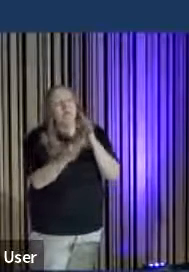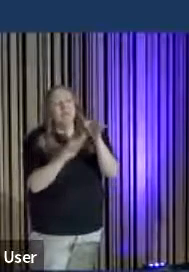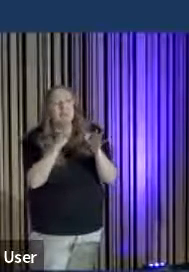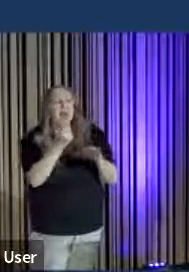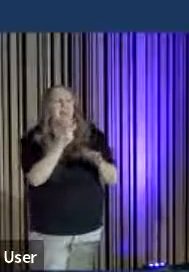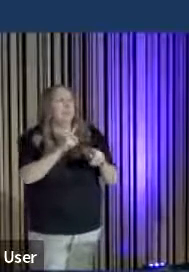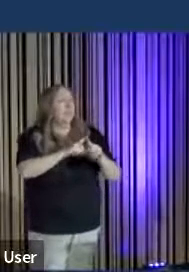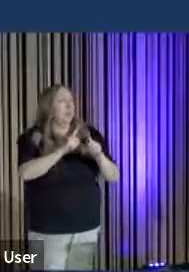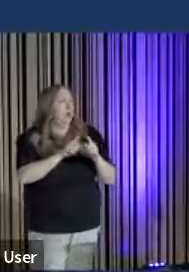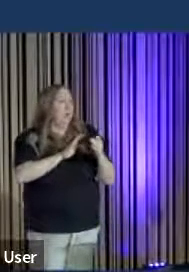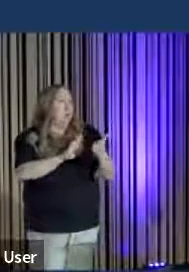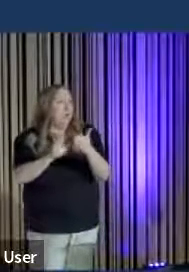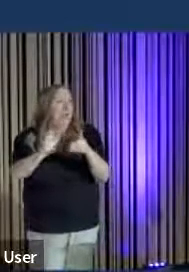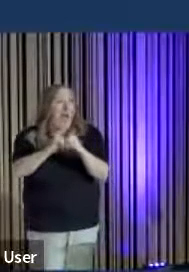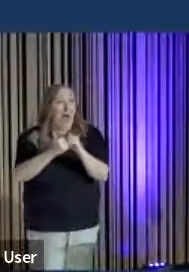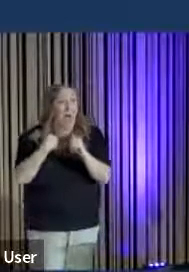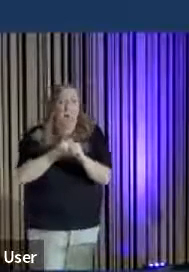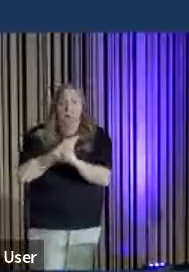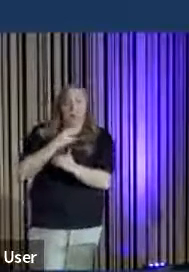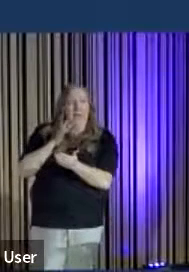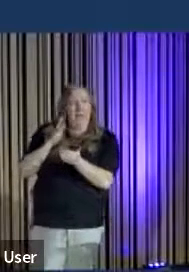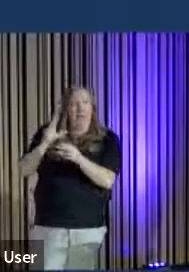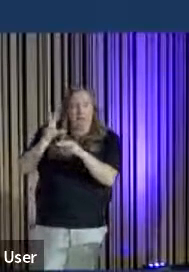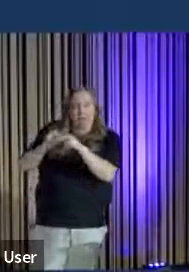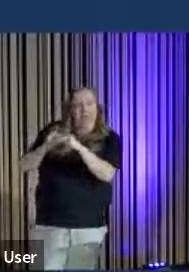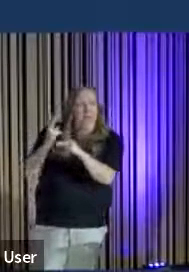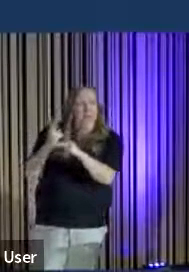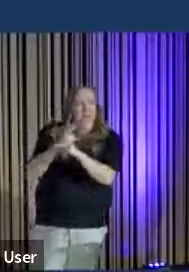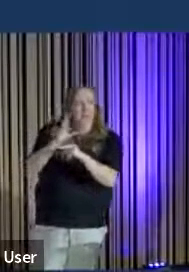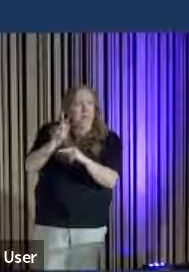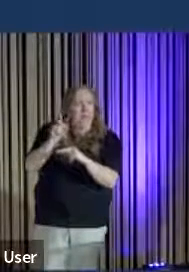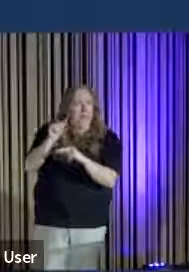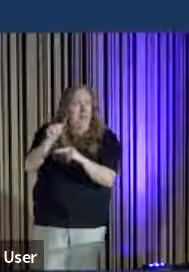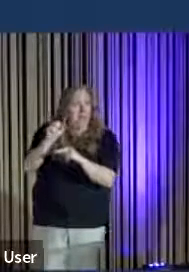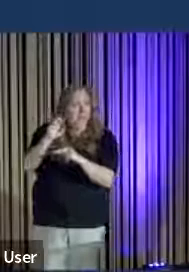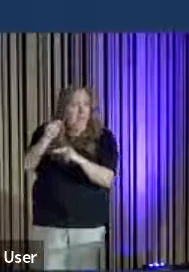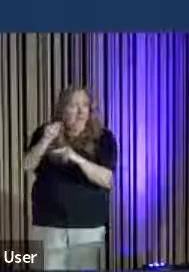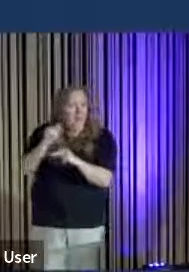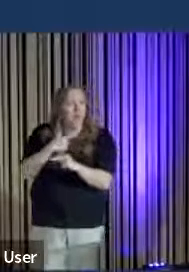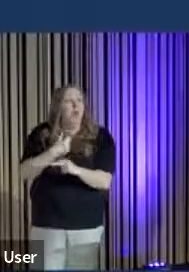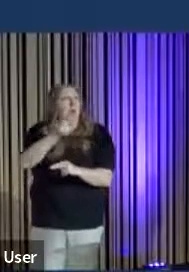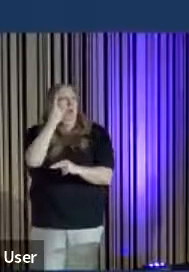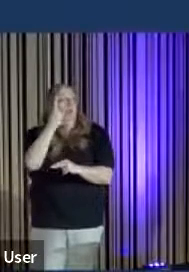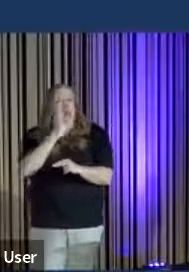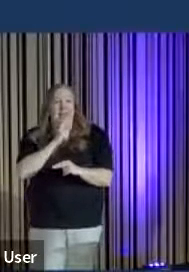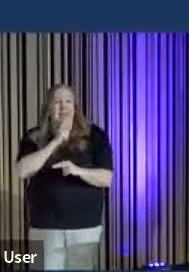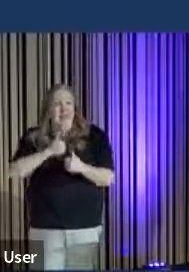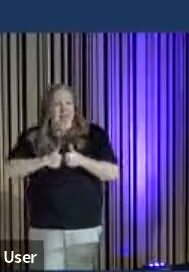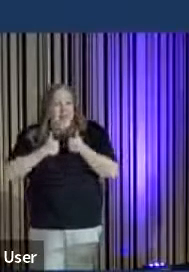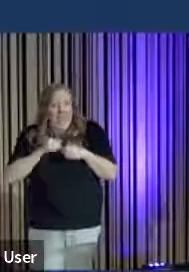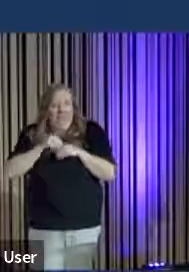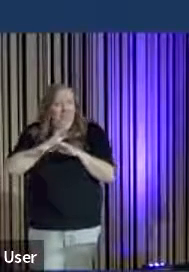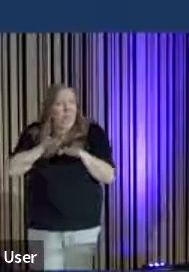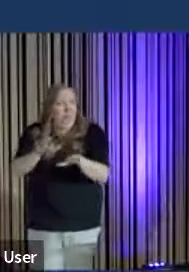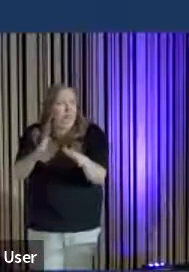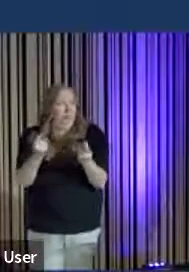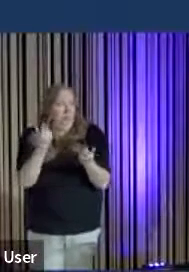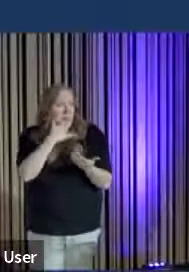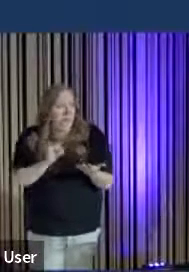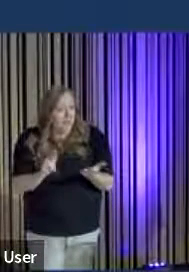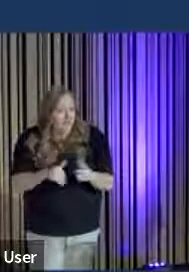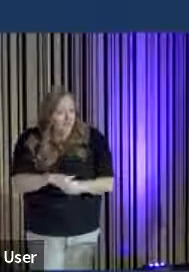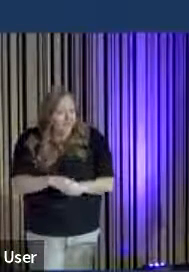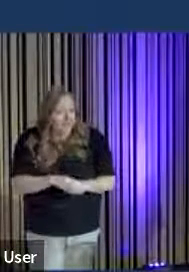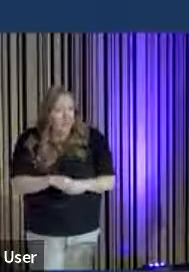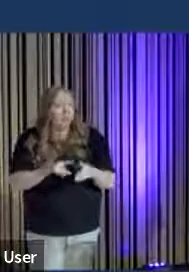this data set to learn more about the ocean. Really beginning with some very basic questions, and through this